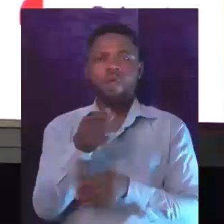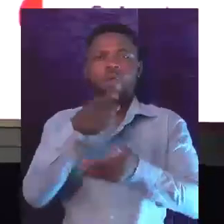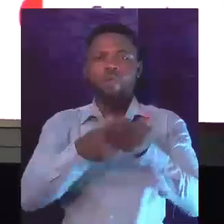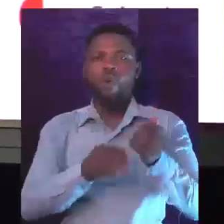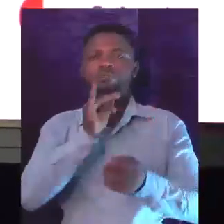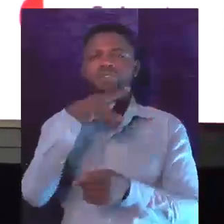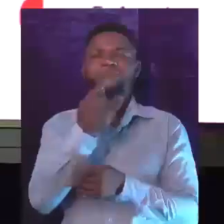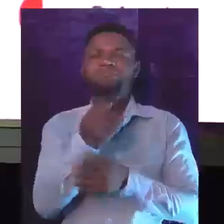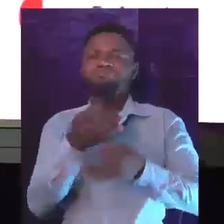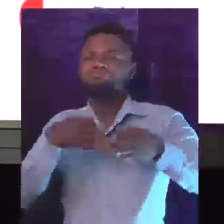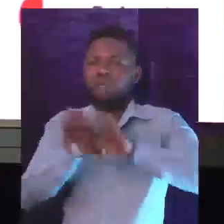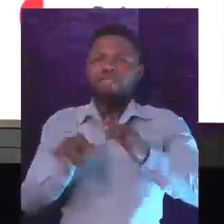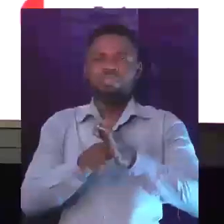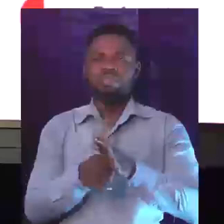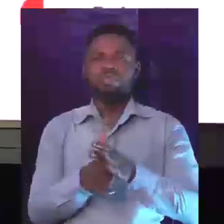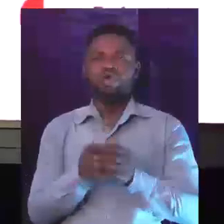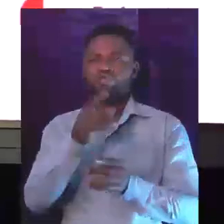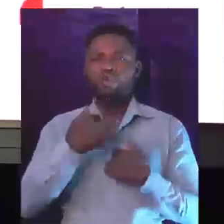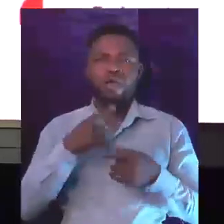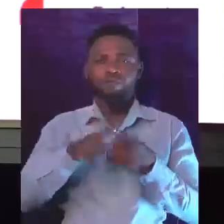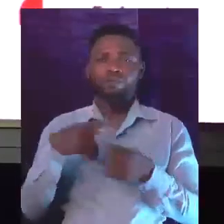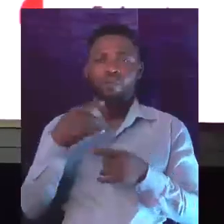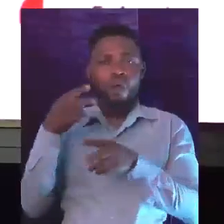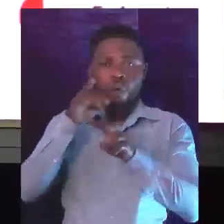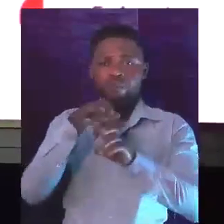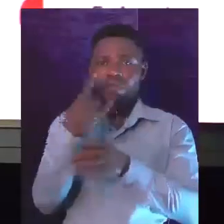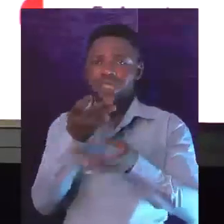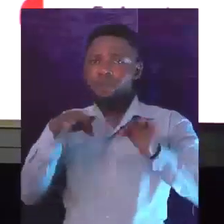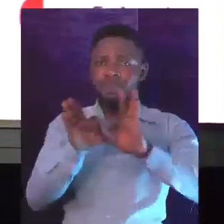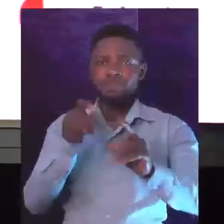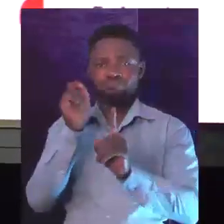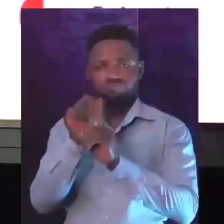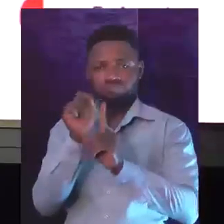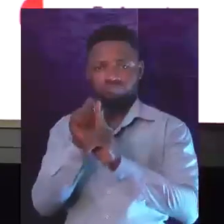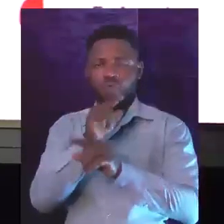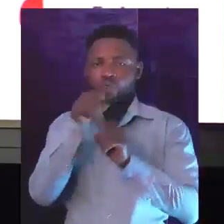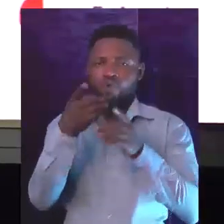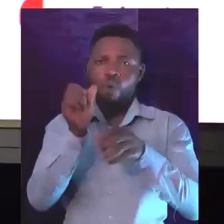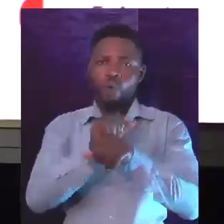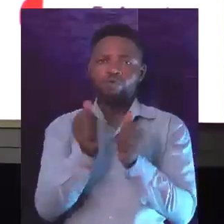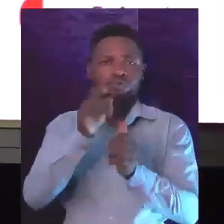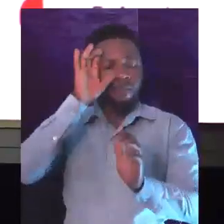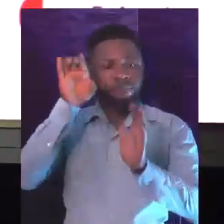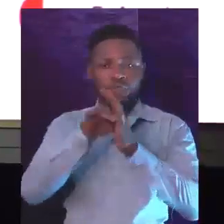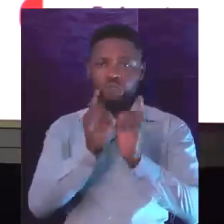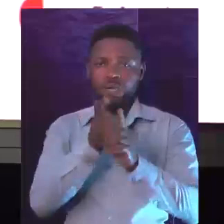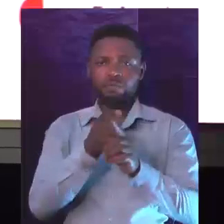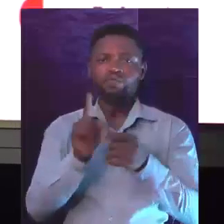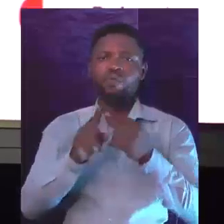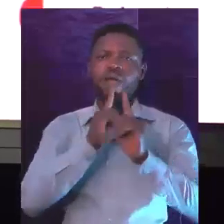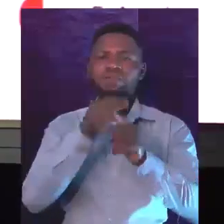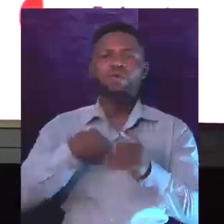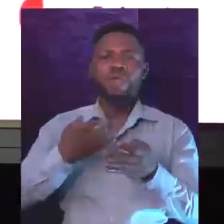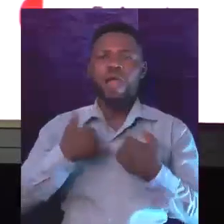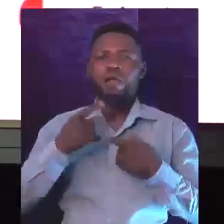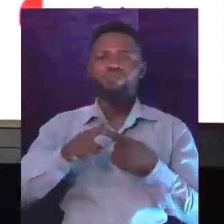says, what is the key? Like I have said, you have to look for the key when you are working with pictogram. To answer this question,